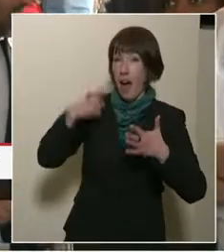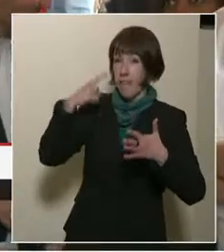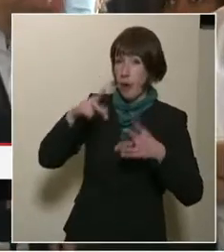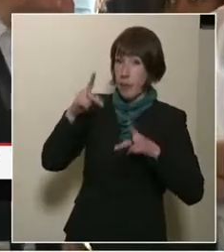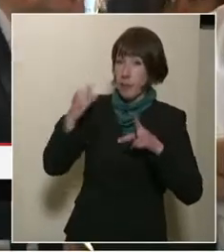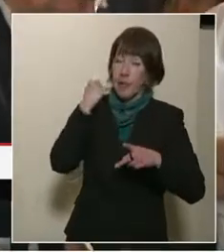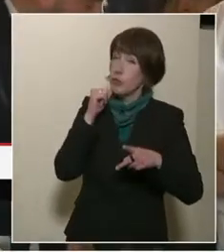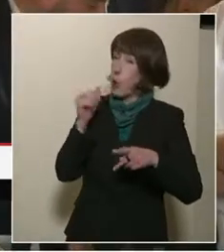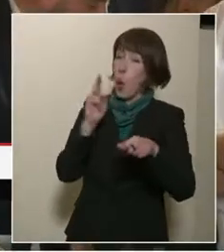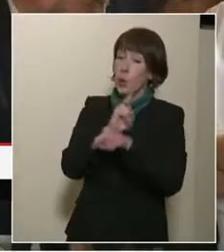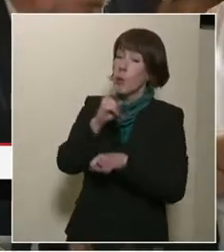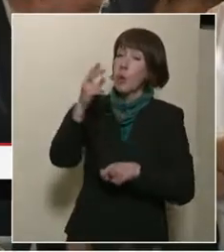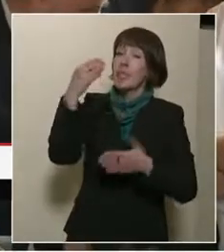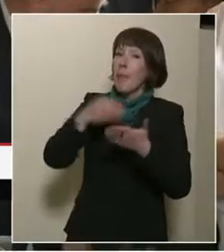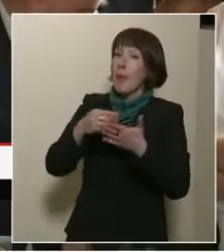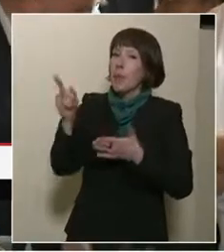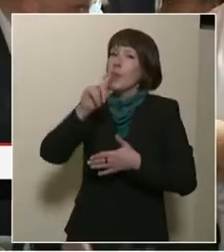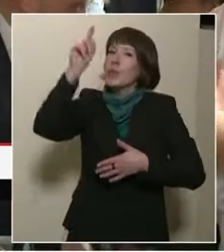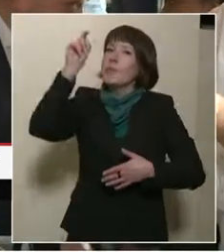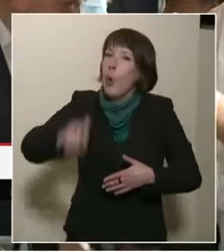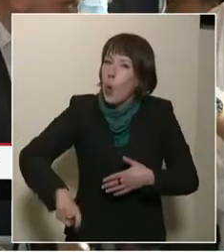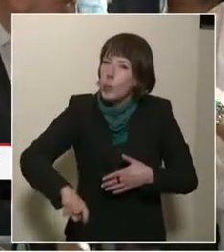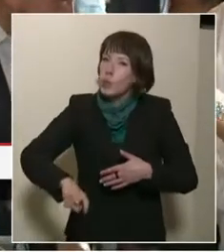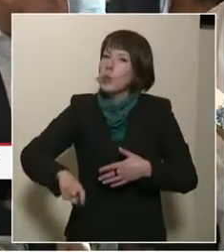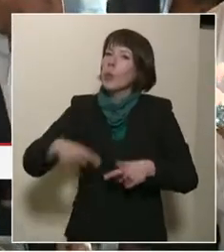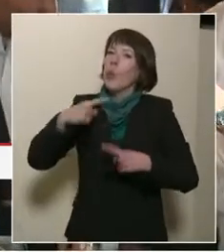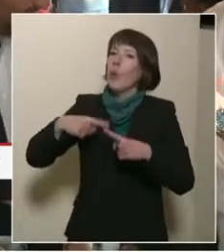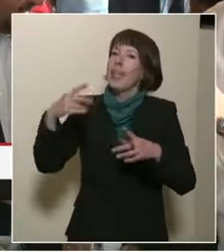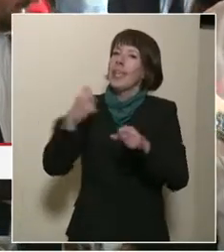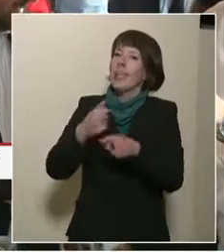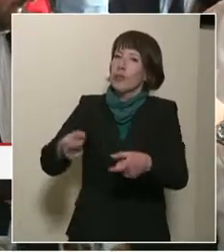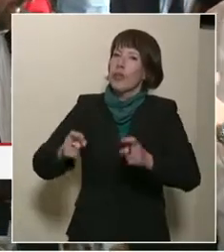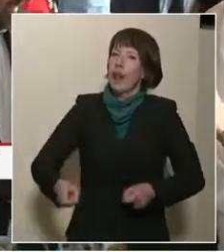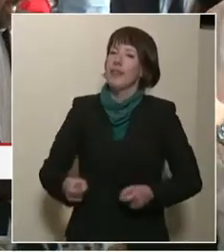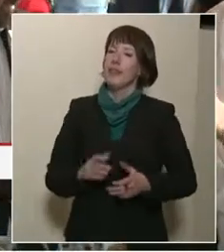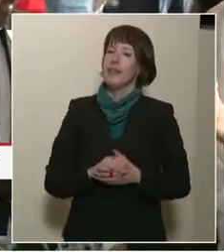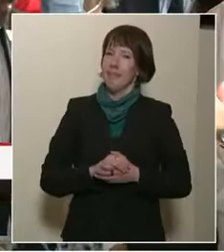that money where they're supposed to with our local dollars.